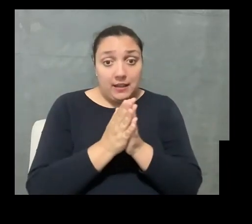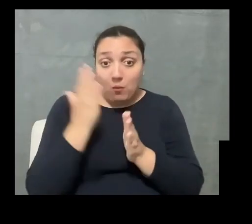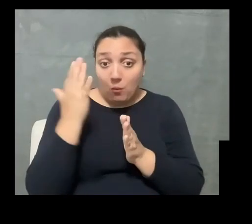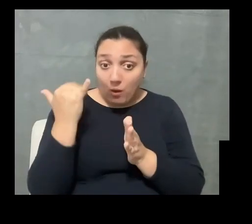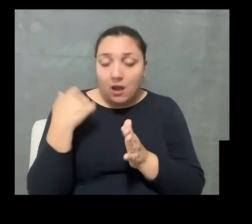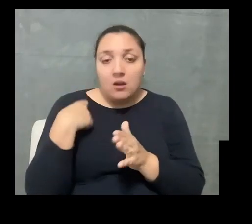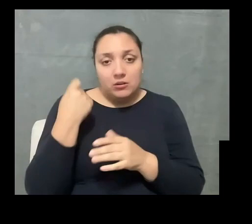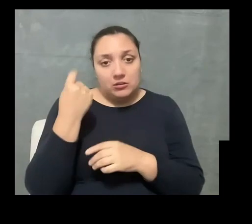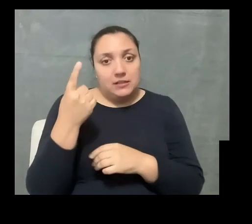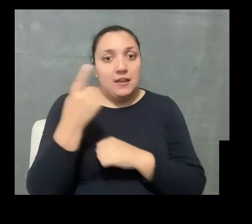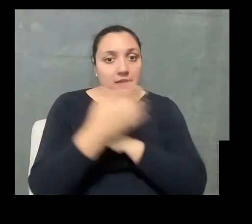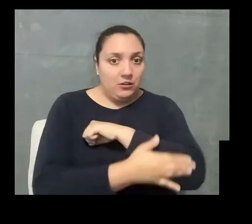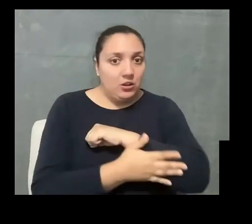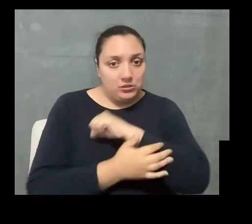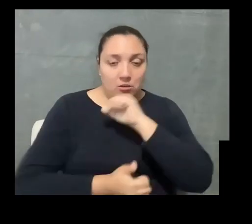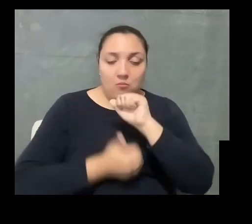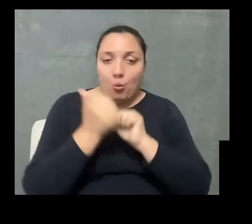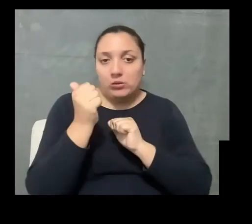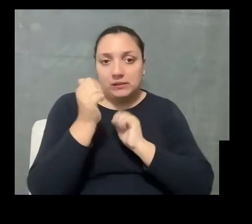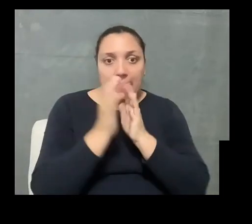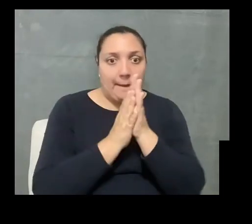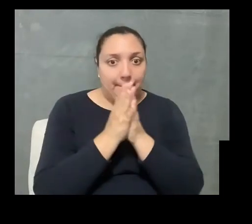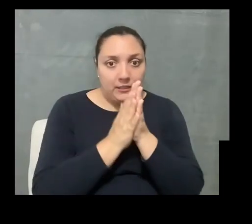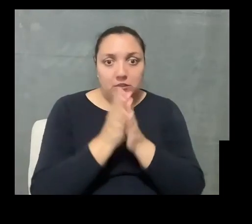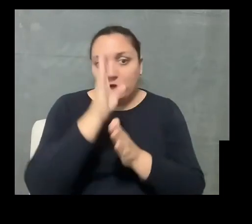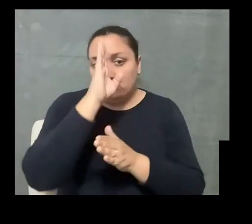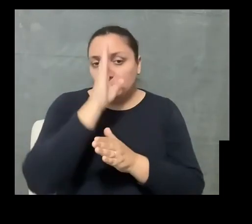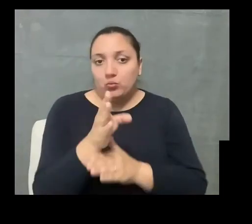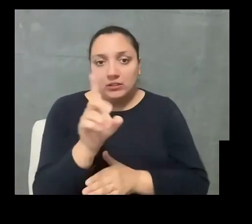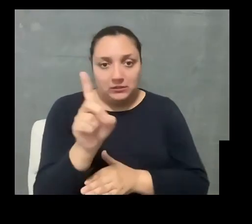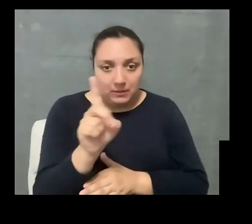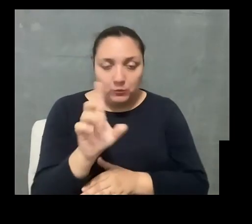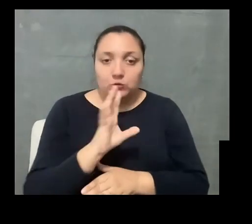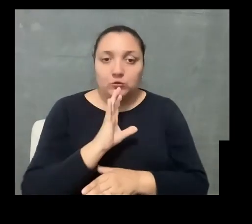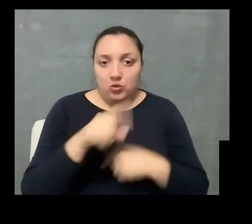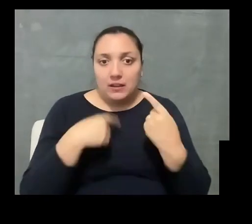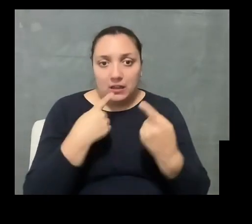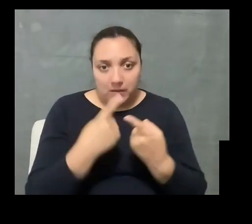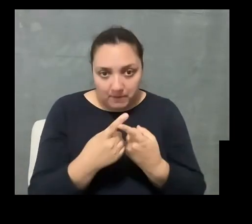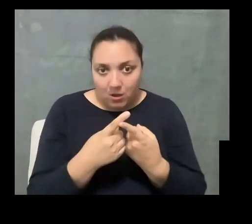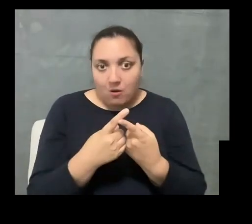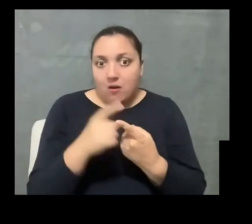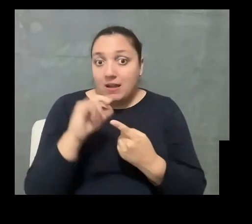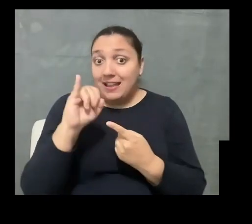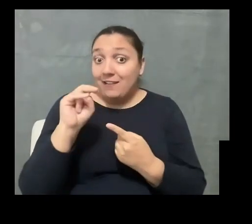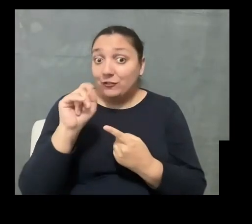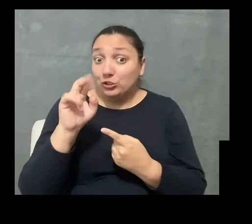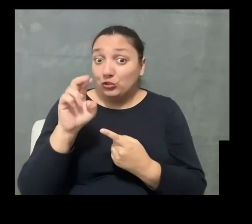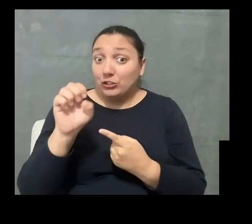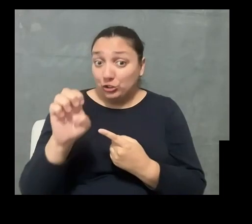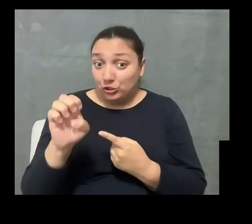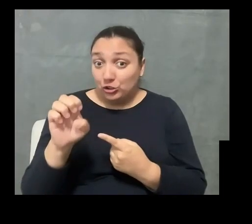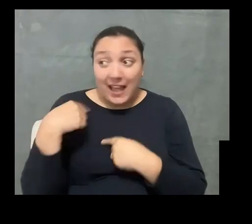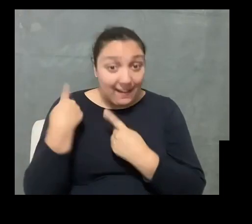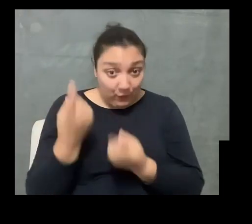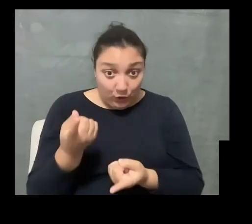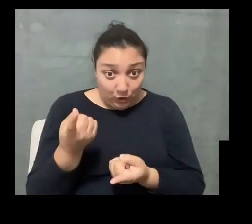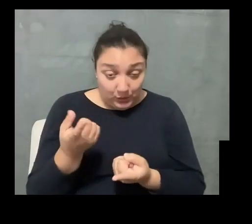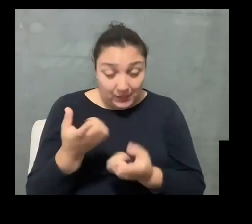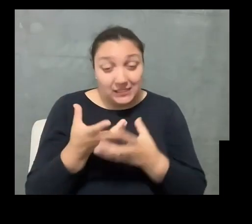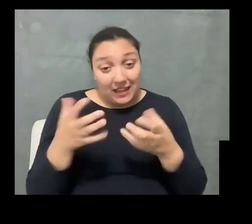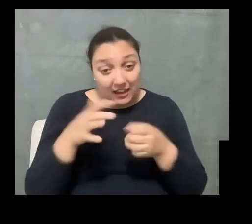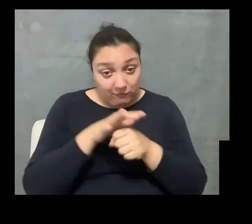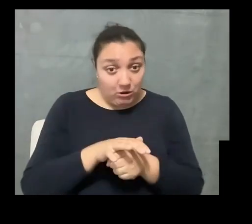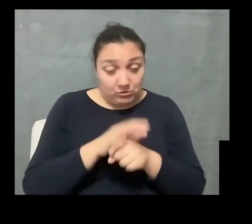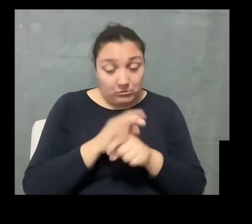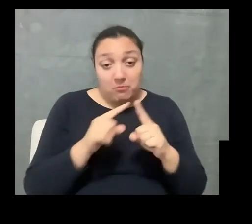country's most ambitious exercise in direct democracy when we're thinking about infrastructure ever. That's a lot of pressure, but it is extremely motivating to us.